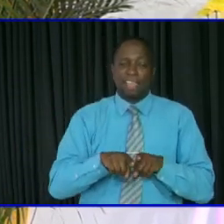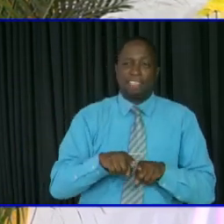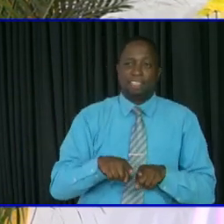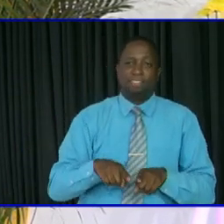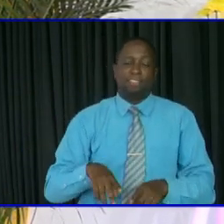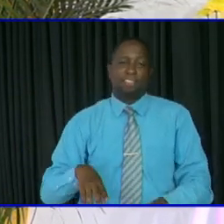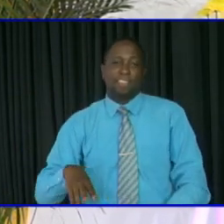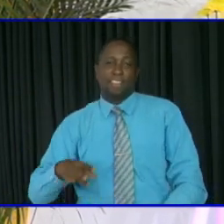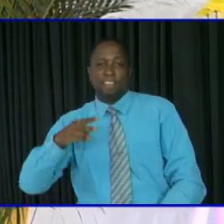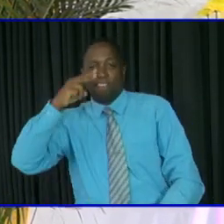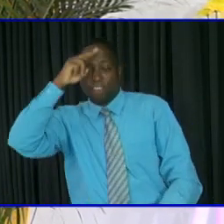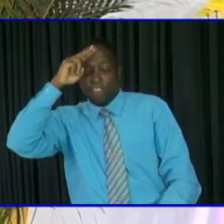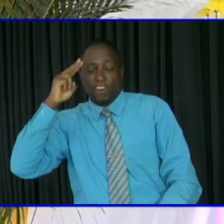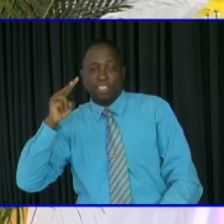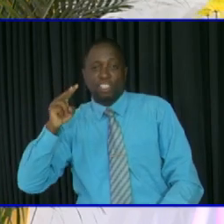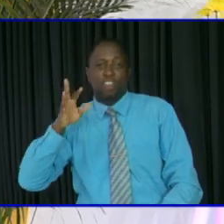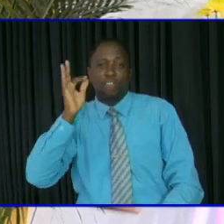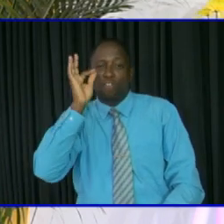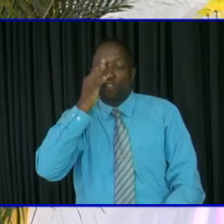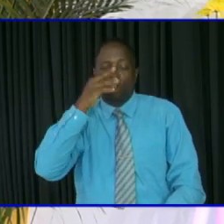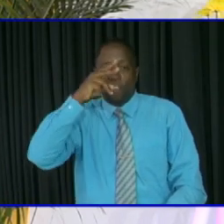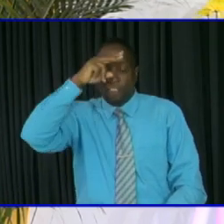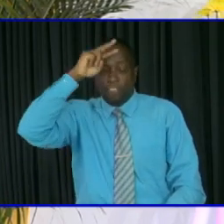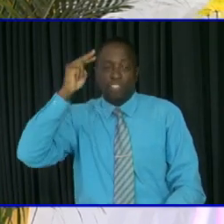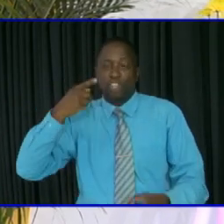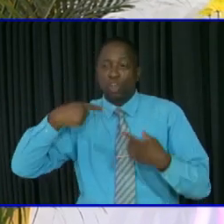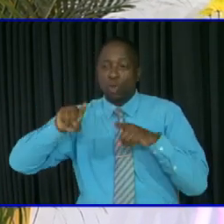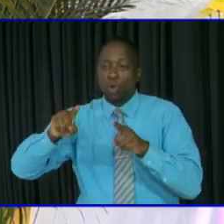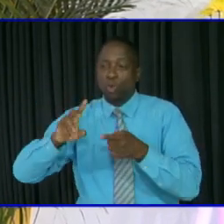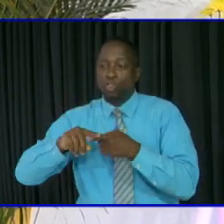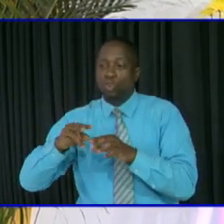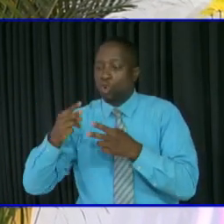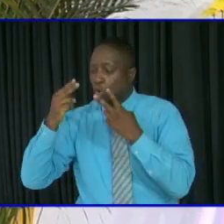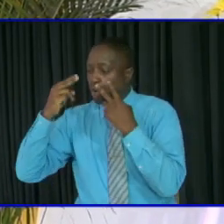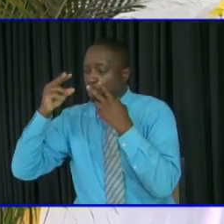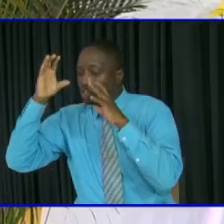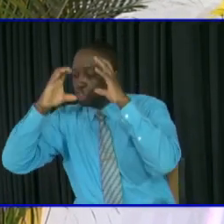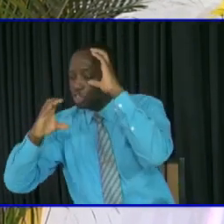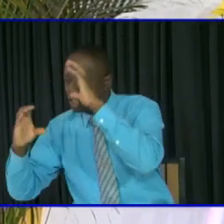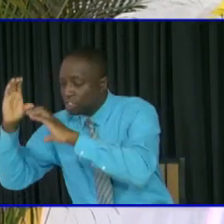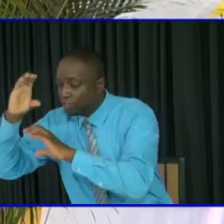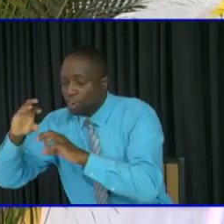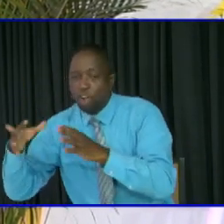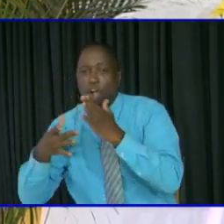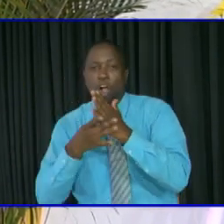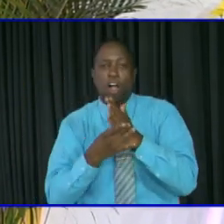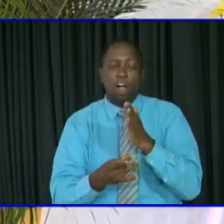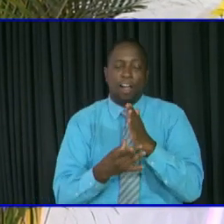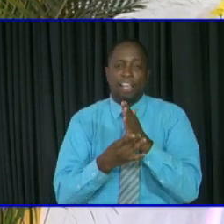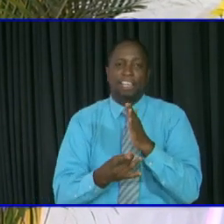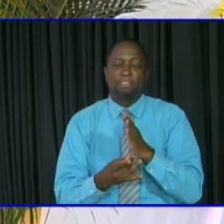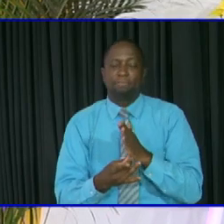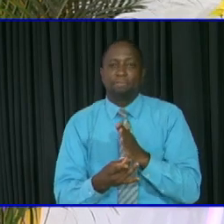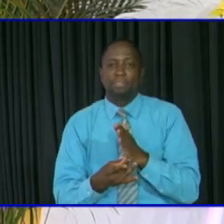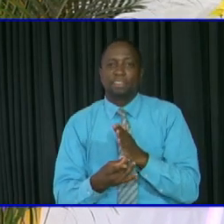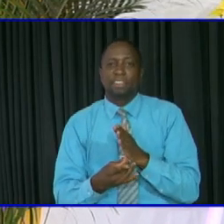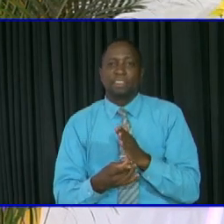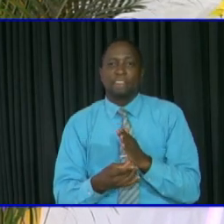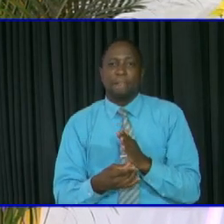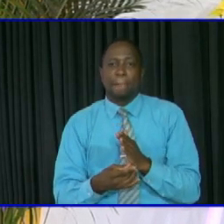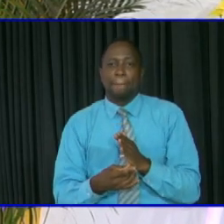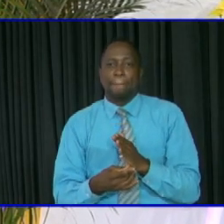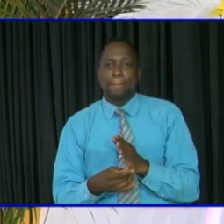they realize that the door is shut. And when they knock on the door, the bridegroom answers, and